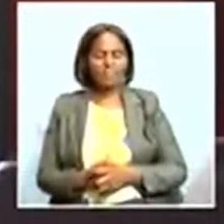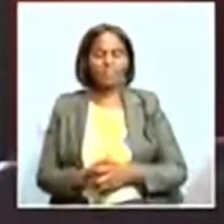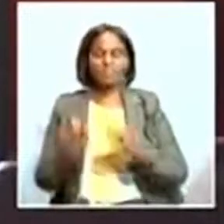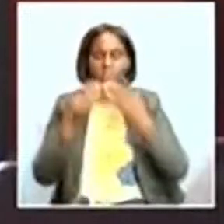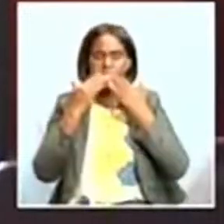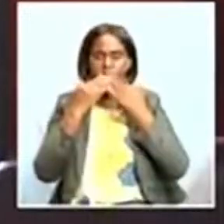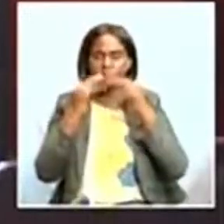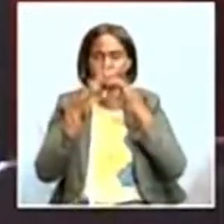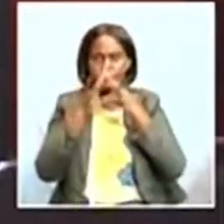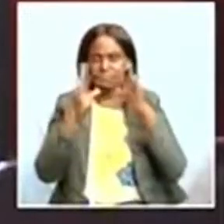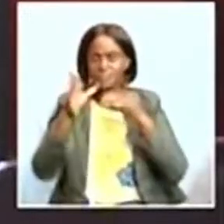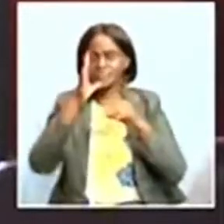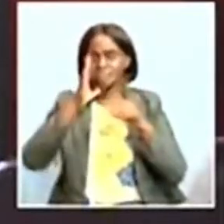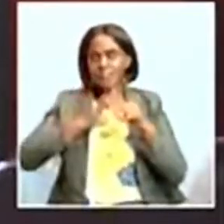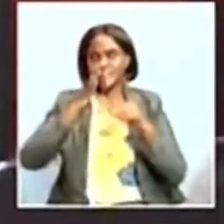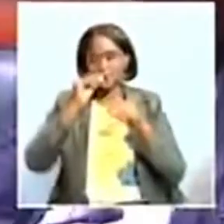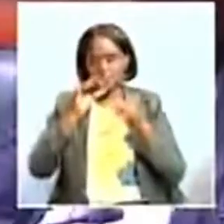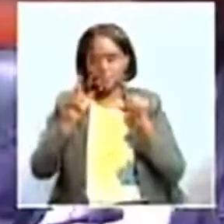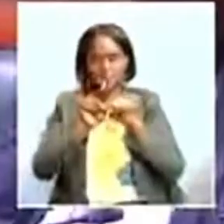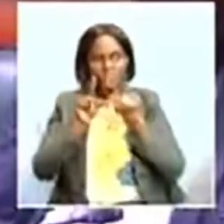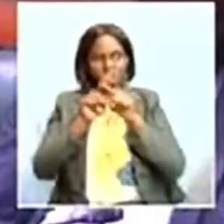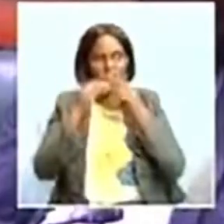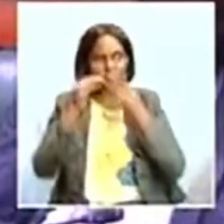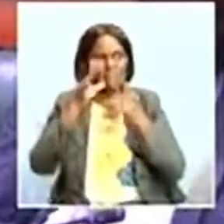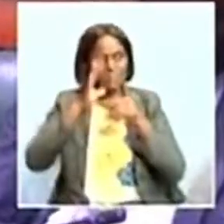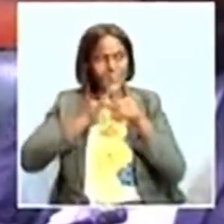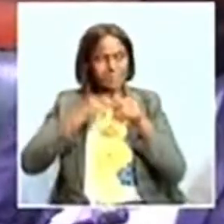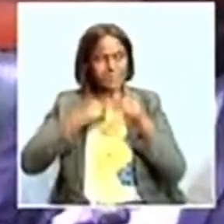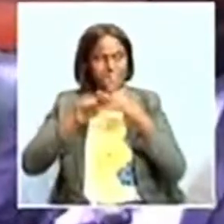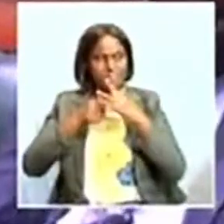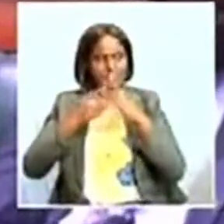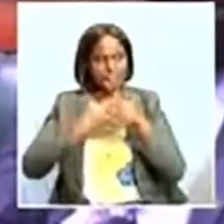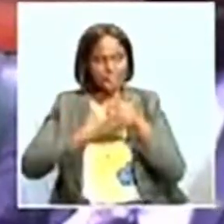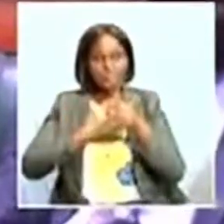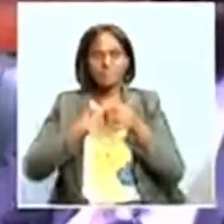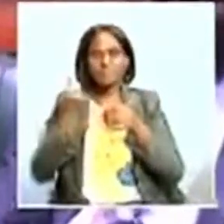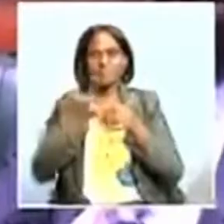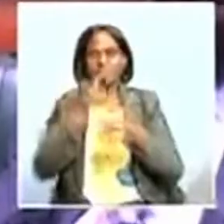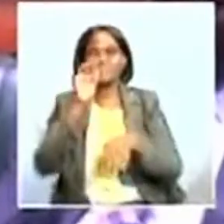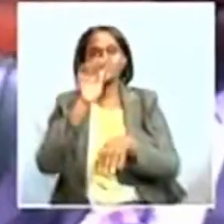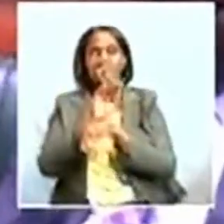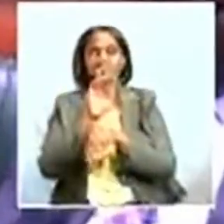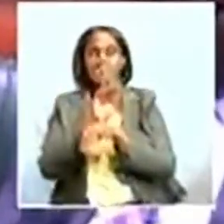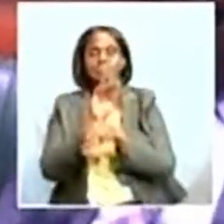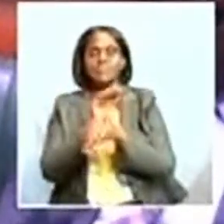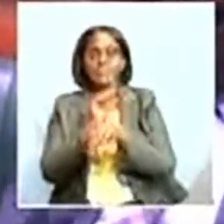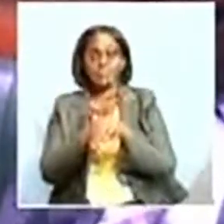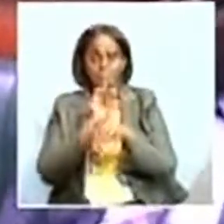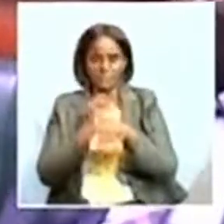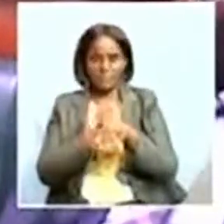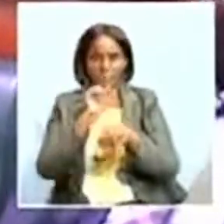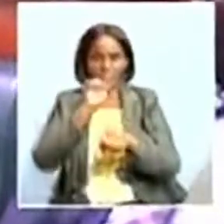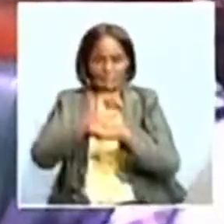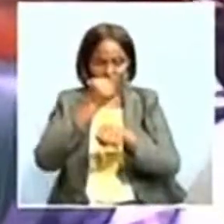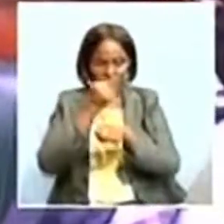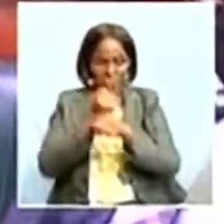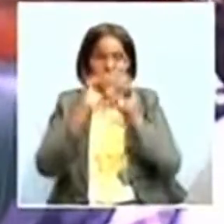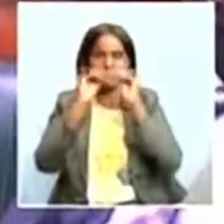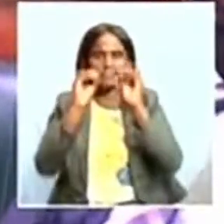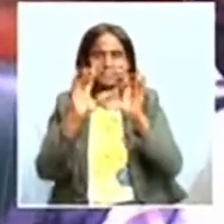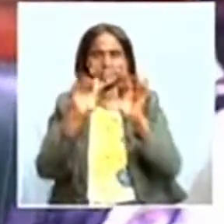Thank you so much, Madam Speaker. And Madam Speaker, let me begin by commending our hard-working teachers